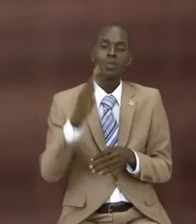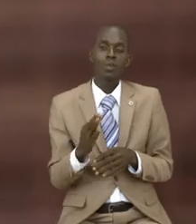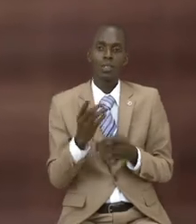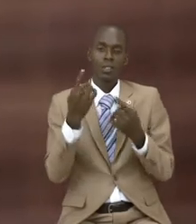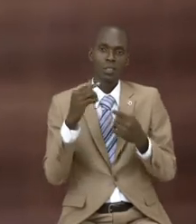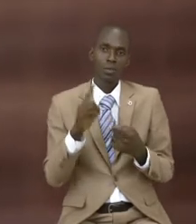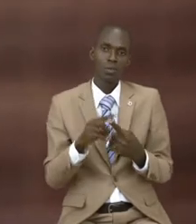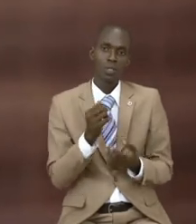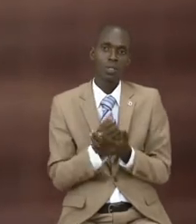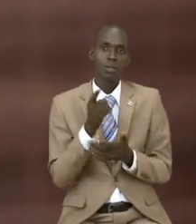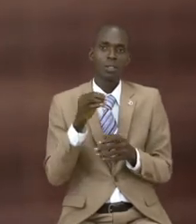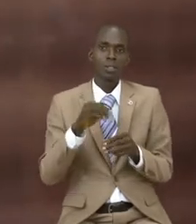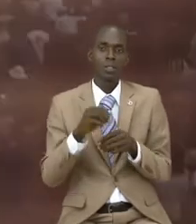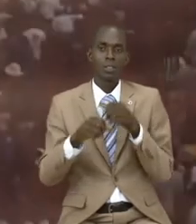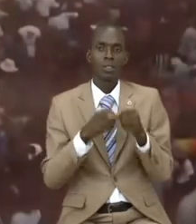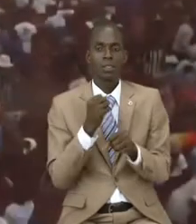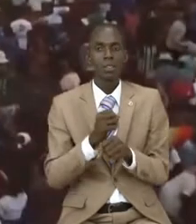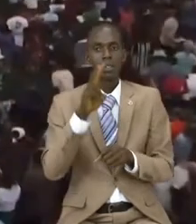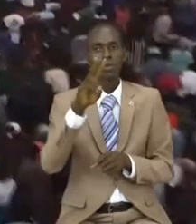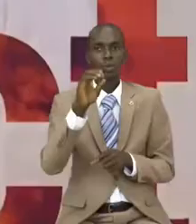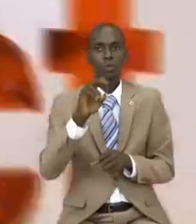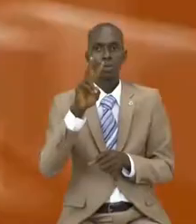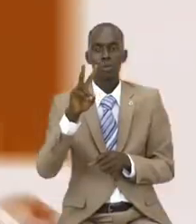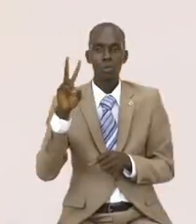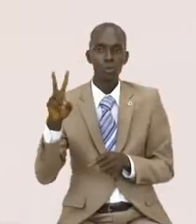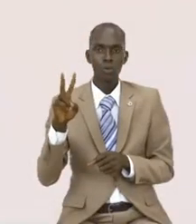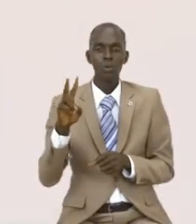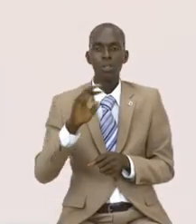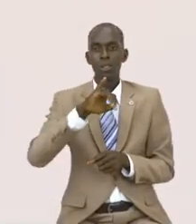me. In 2022, the Impact